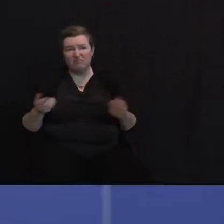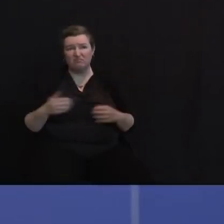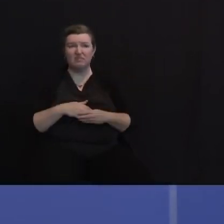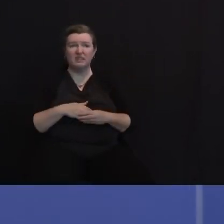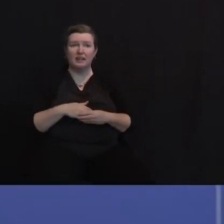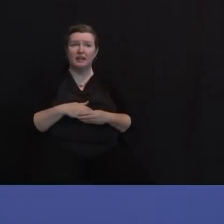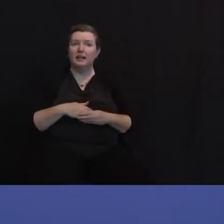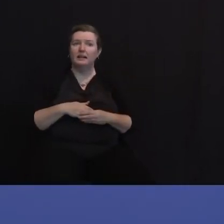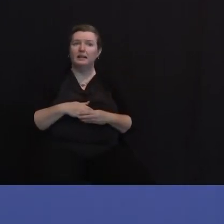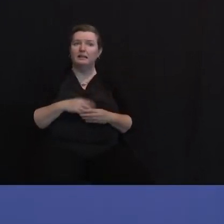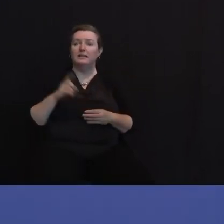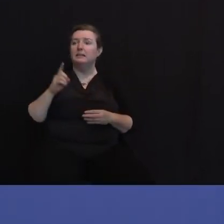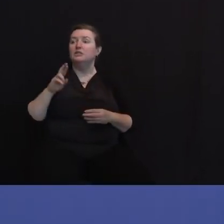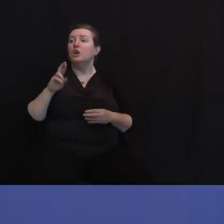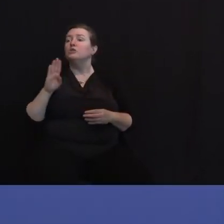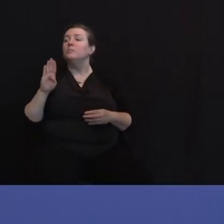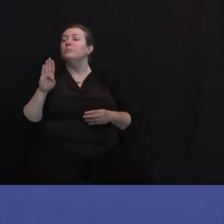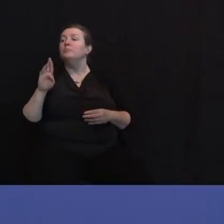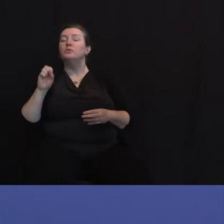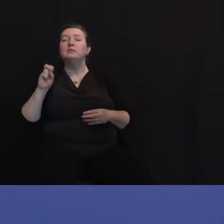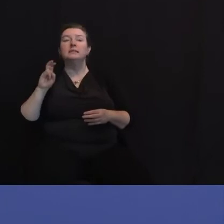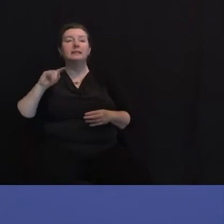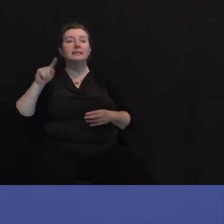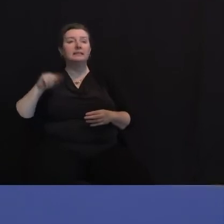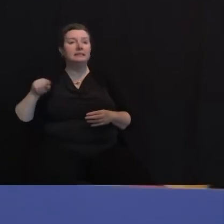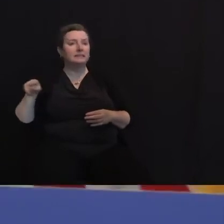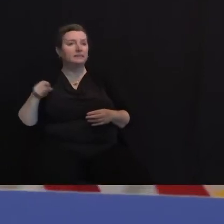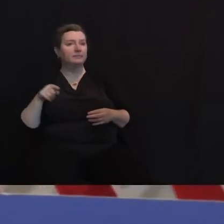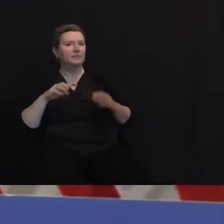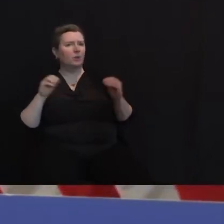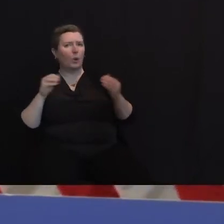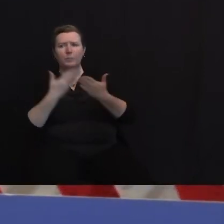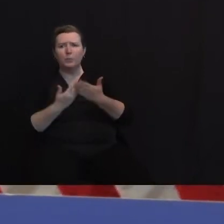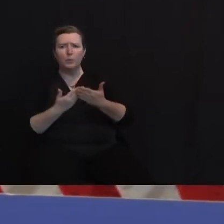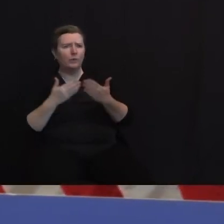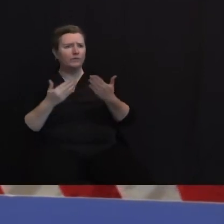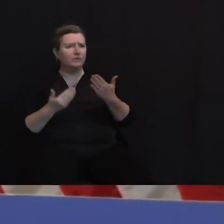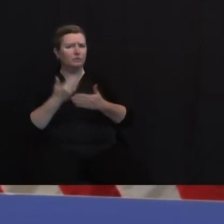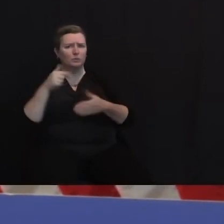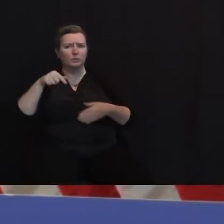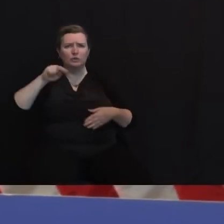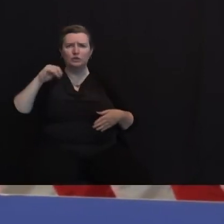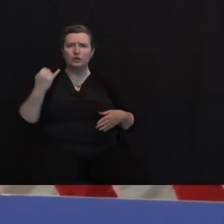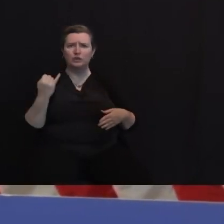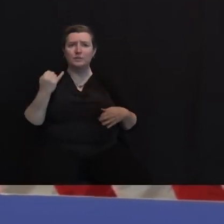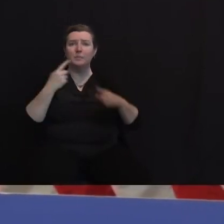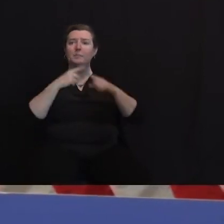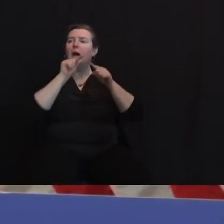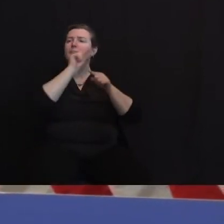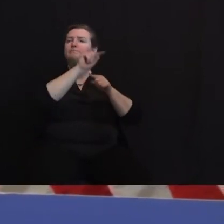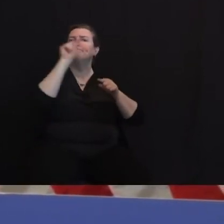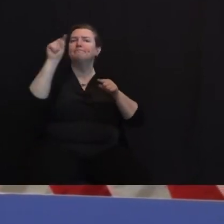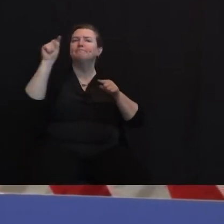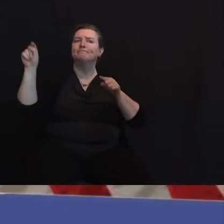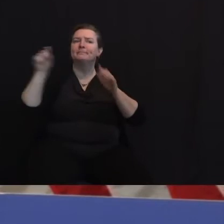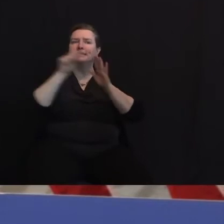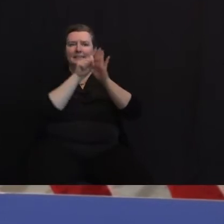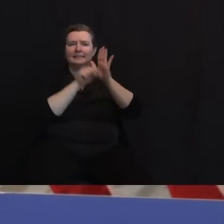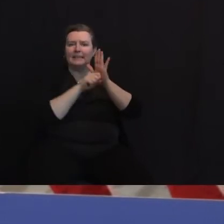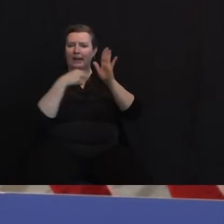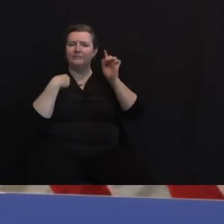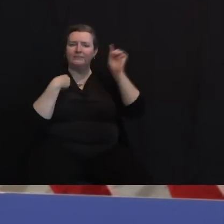in New Jersey, but we've clearly had several states around the nation that have had several, cases. But, overall, in comparison to the